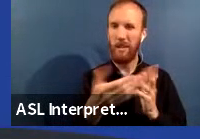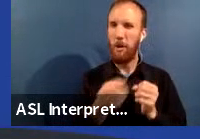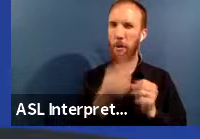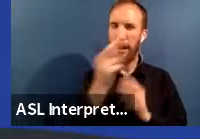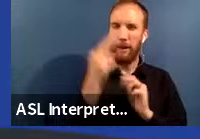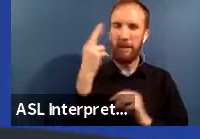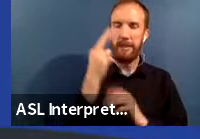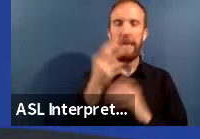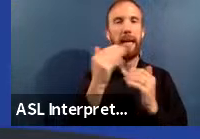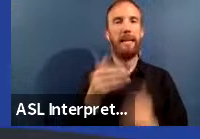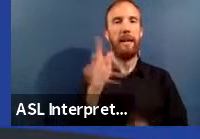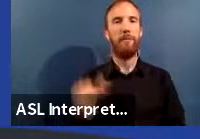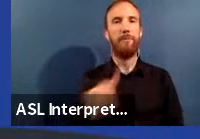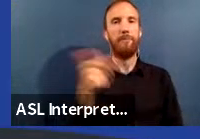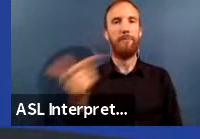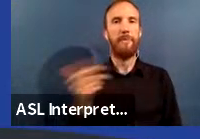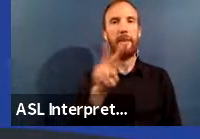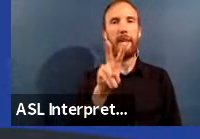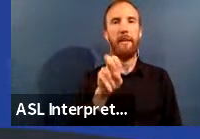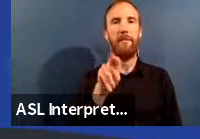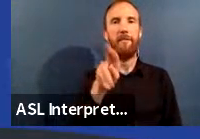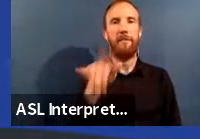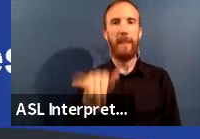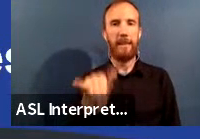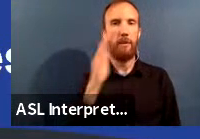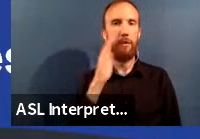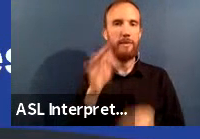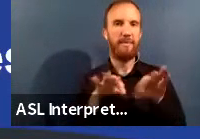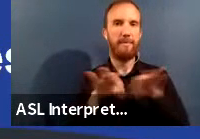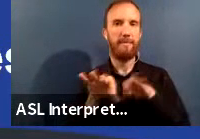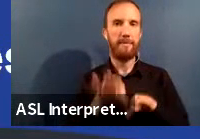budget categories for FY22. Thank you.